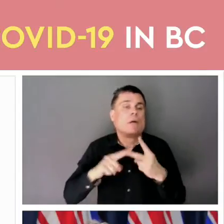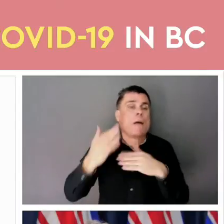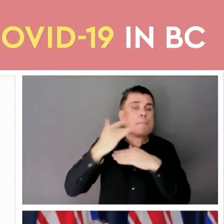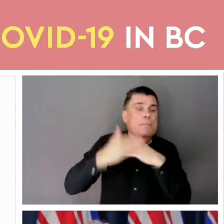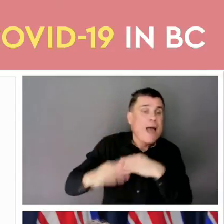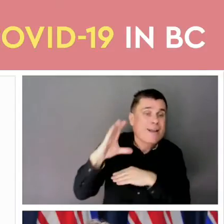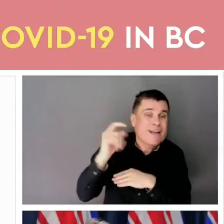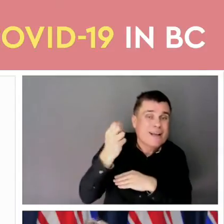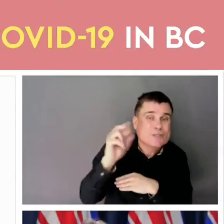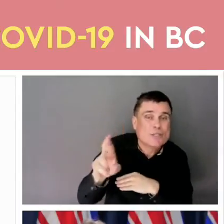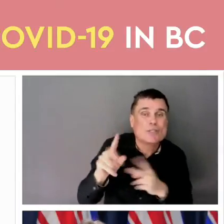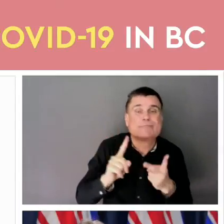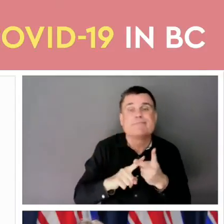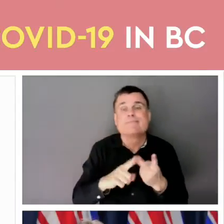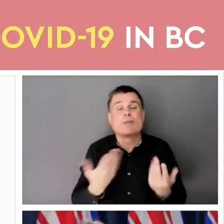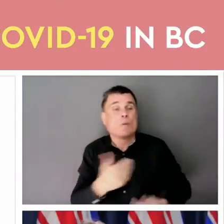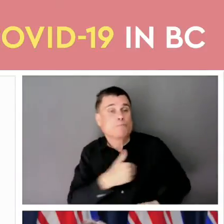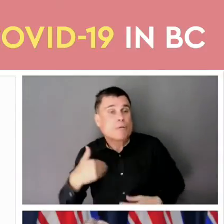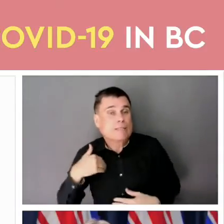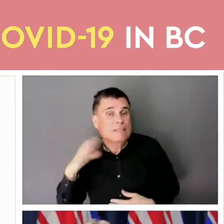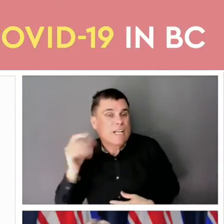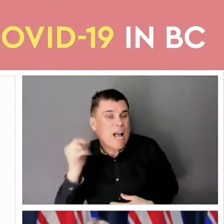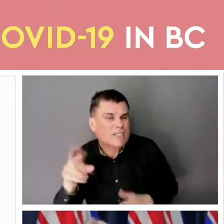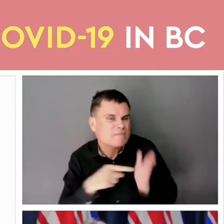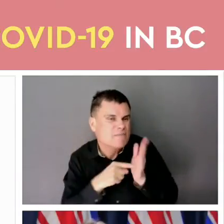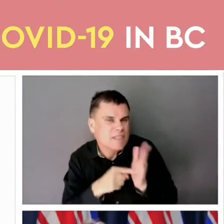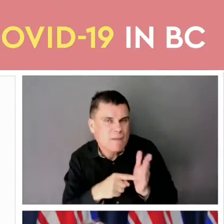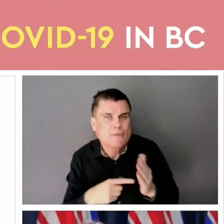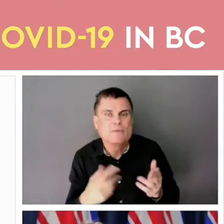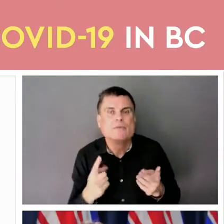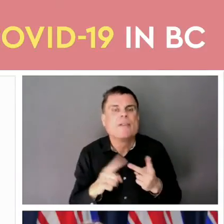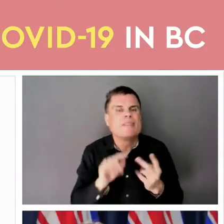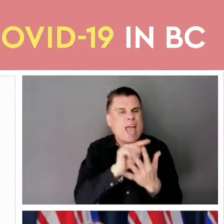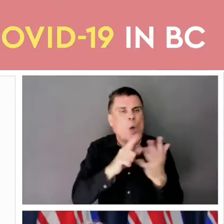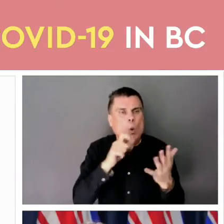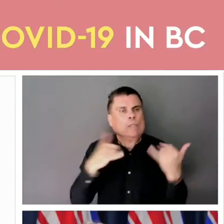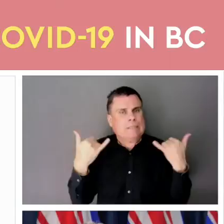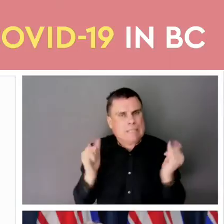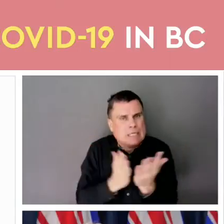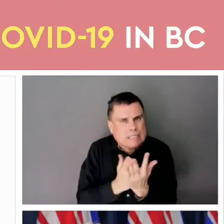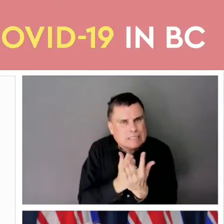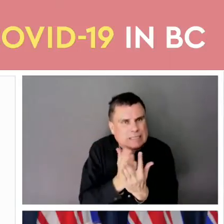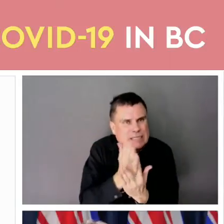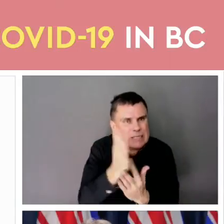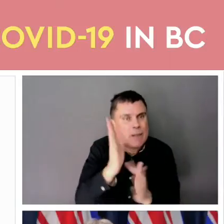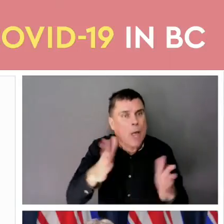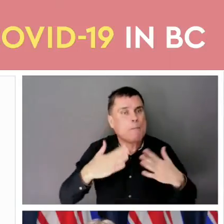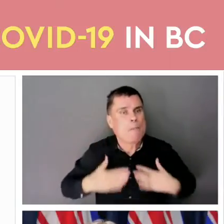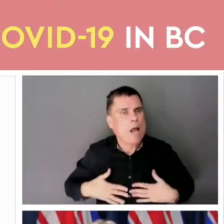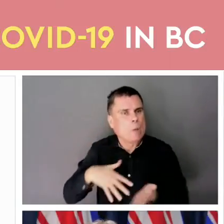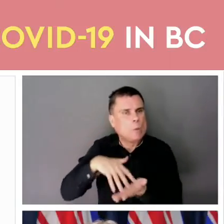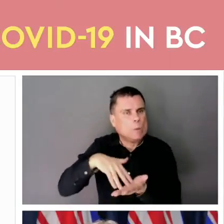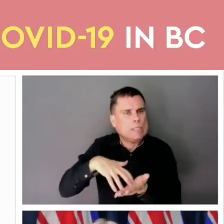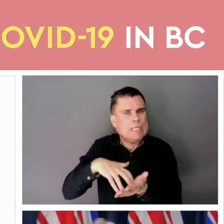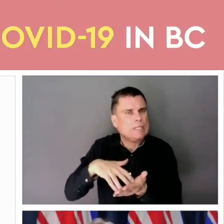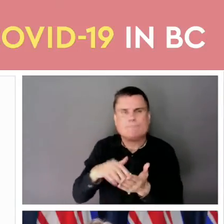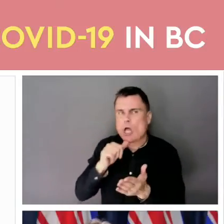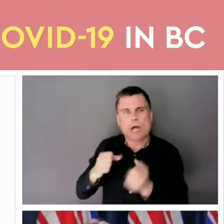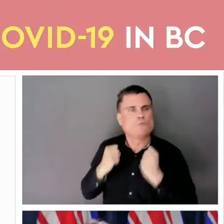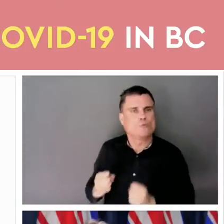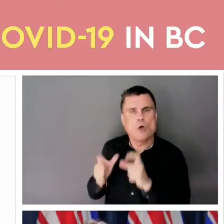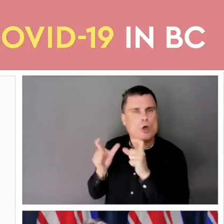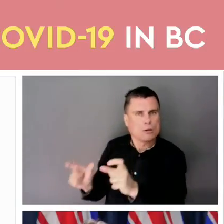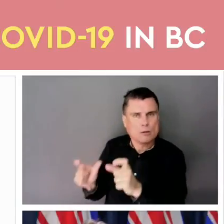as breast cancer, and others who continue to take immunosuppressive drugs. There are people with respiratory